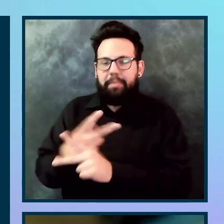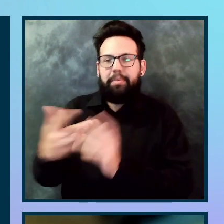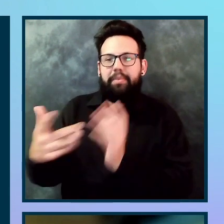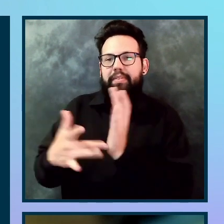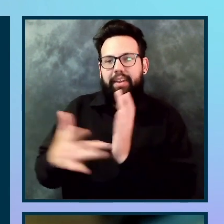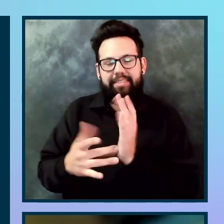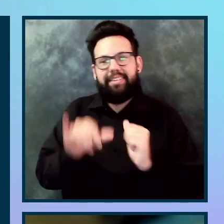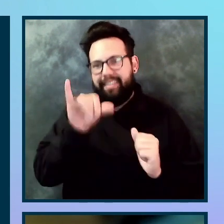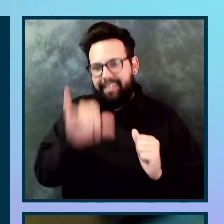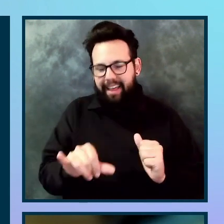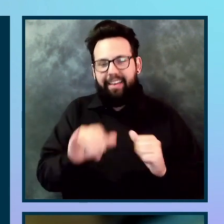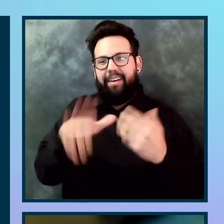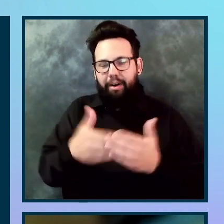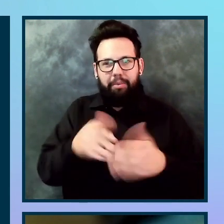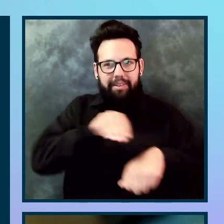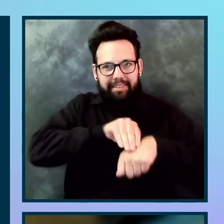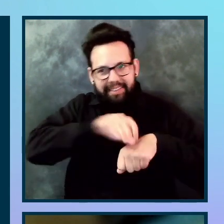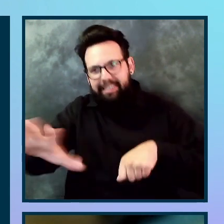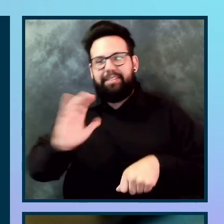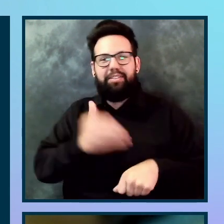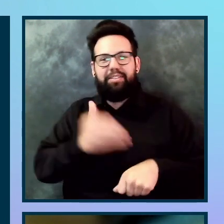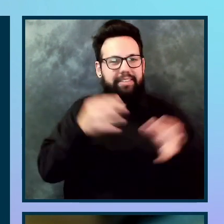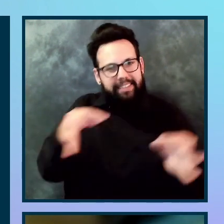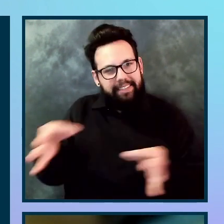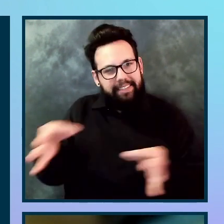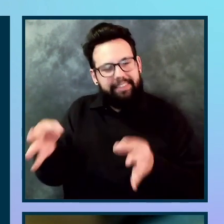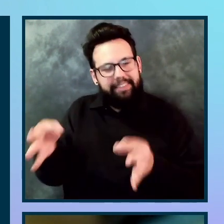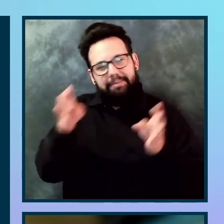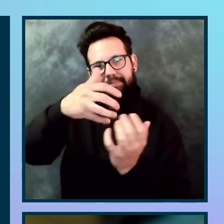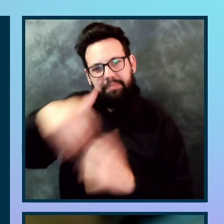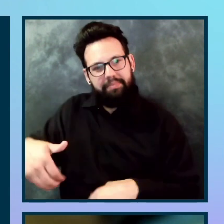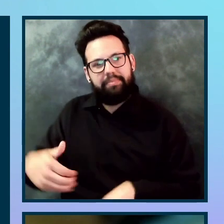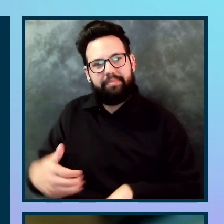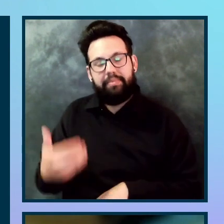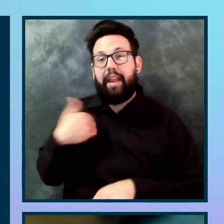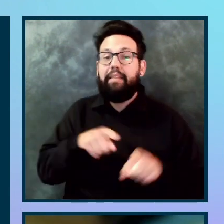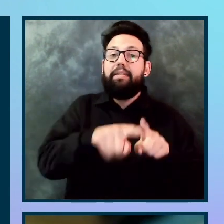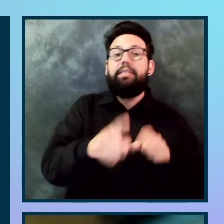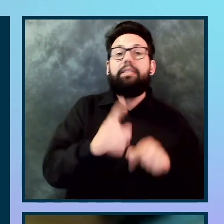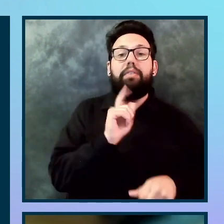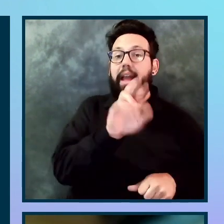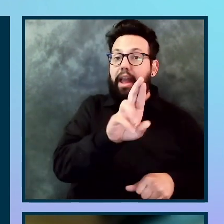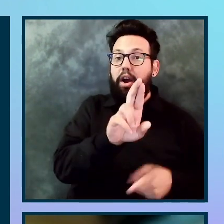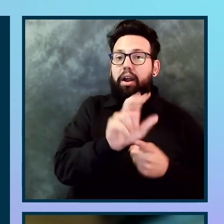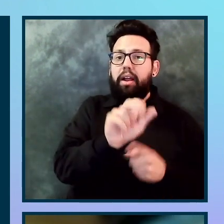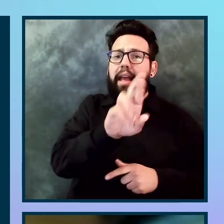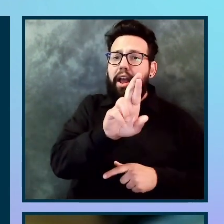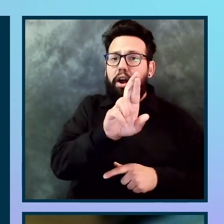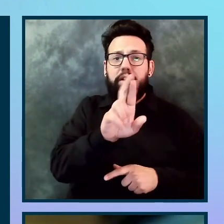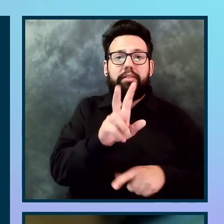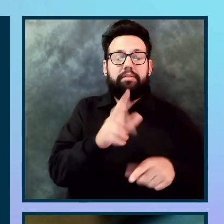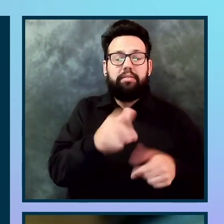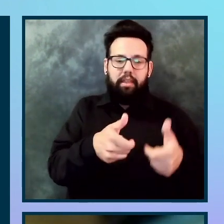fragmented than what we just talked about. We have things for AR, such as using our phones, so we can use Apple